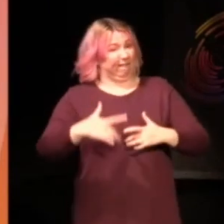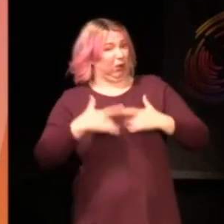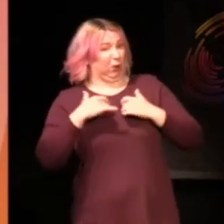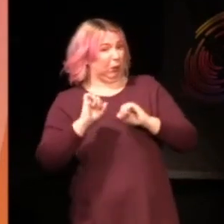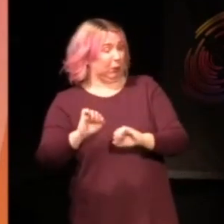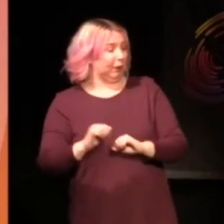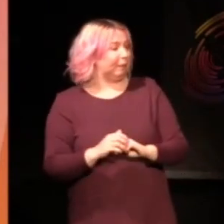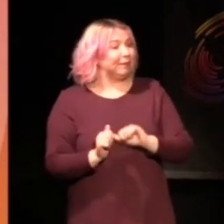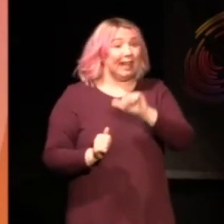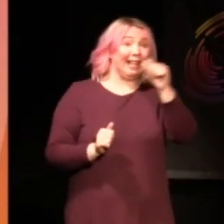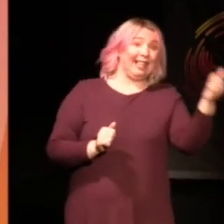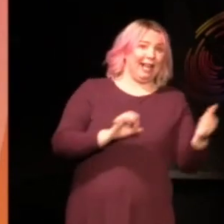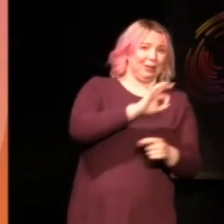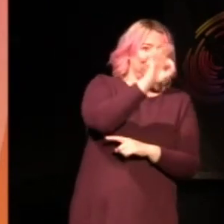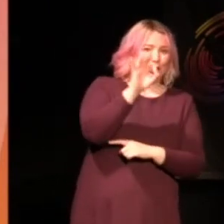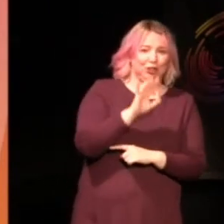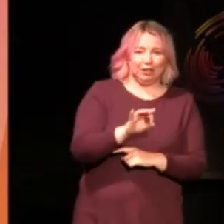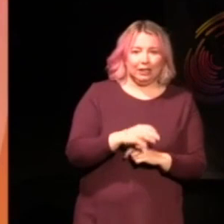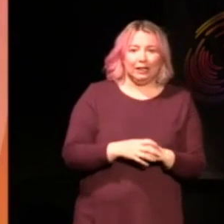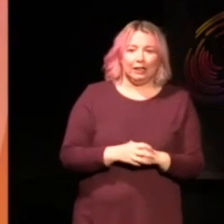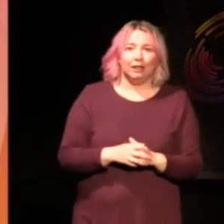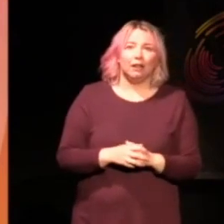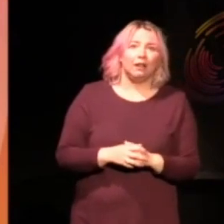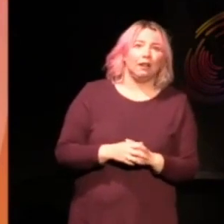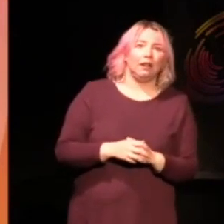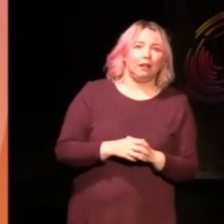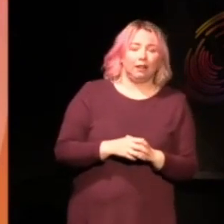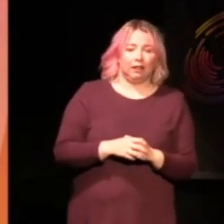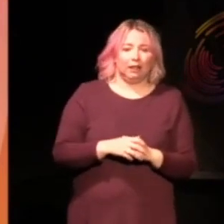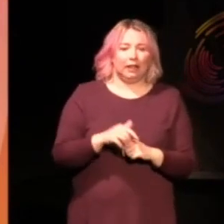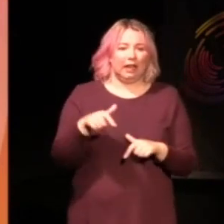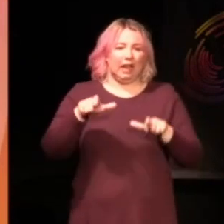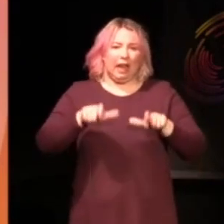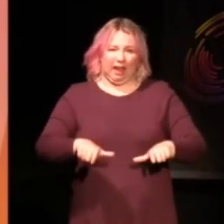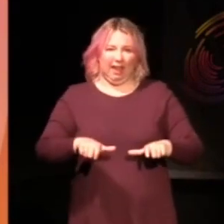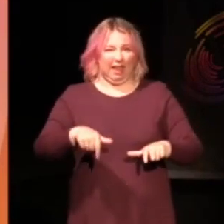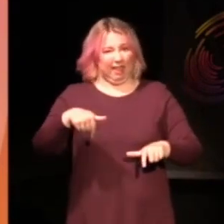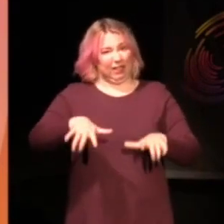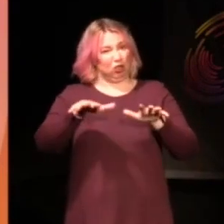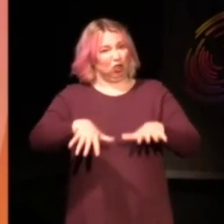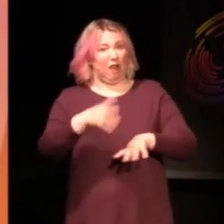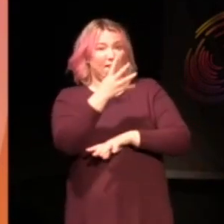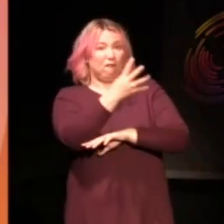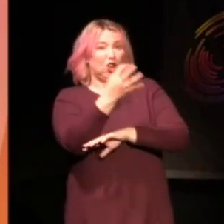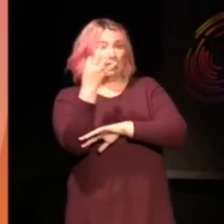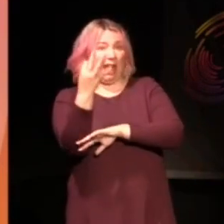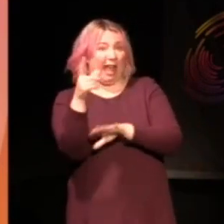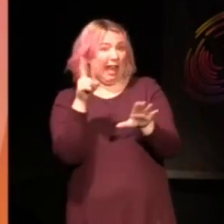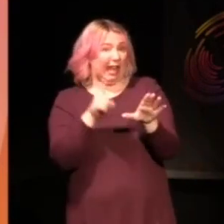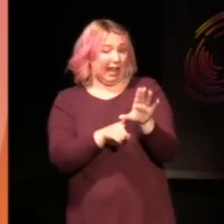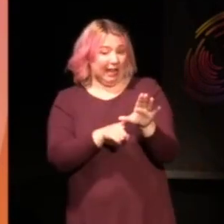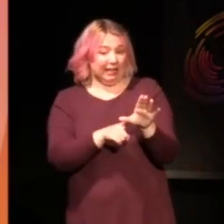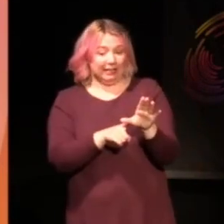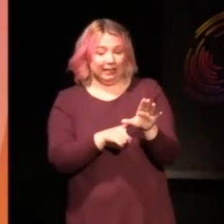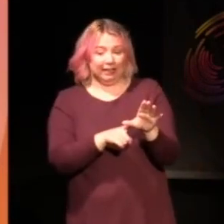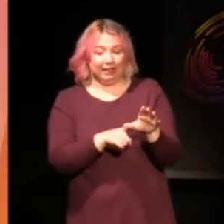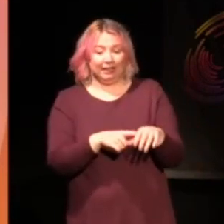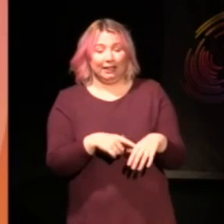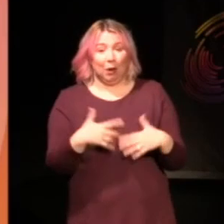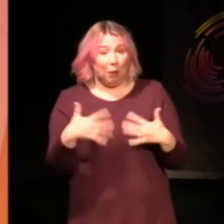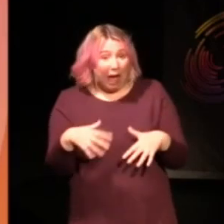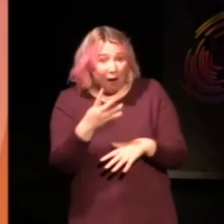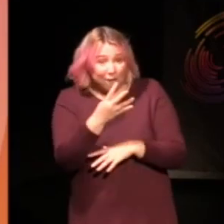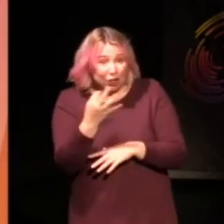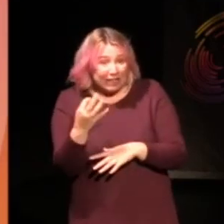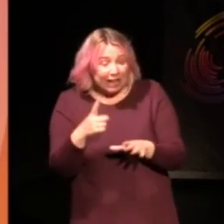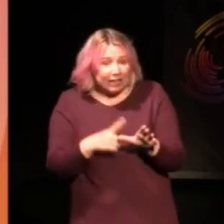yes. Thanks. I have lived in this country for 48 years. And 48? Yeah. Amazing. And